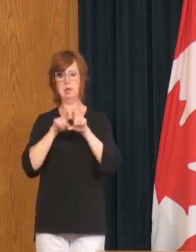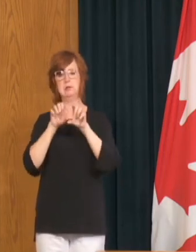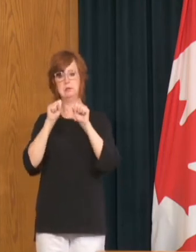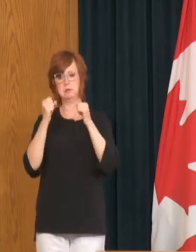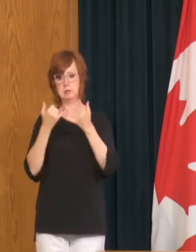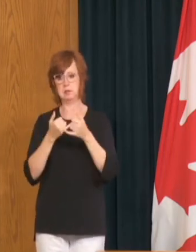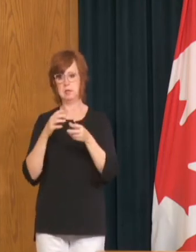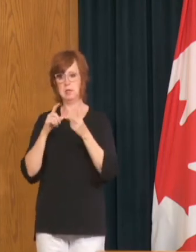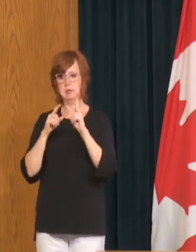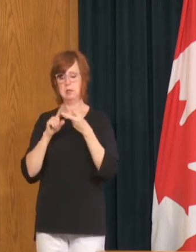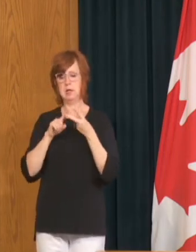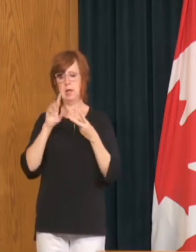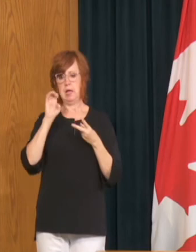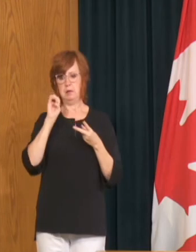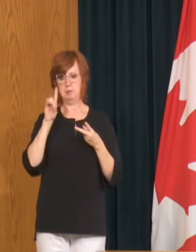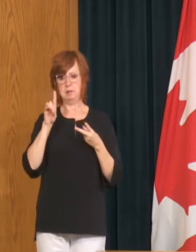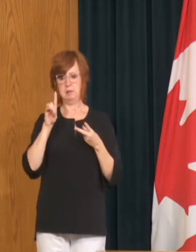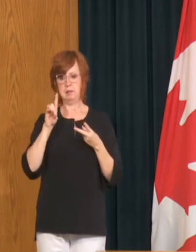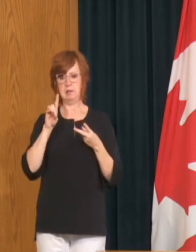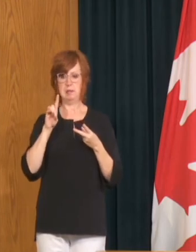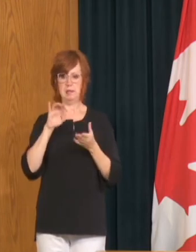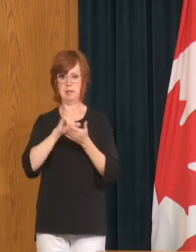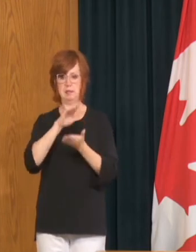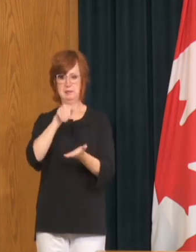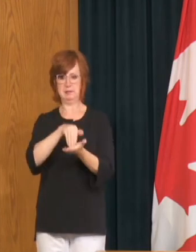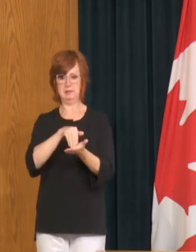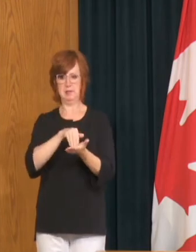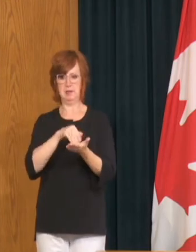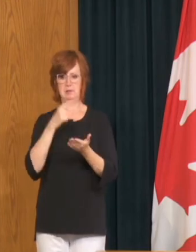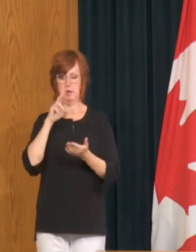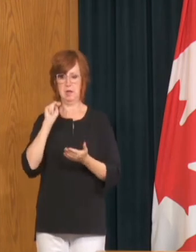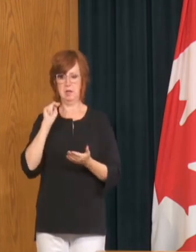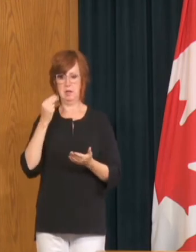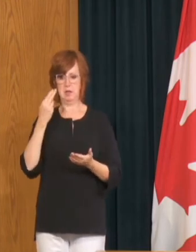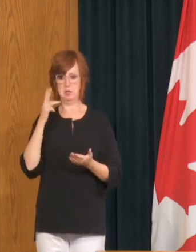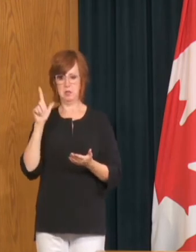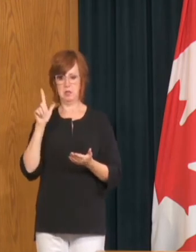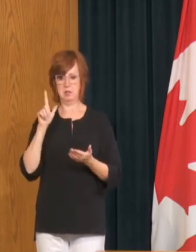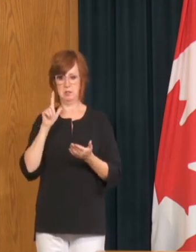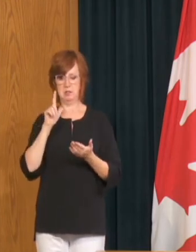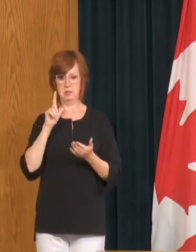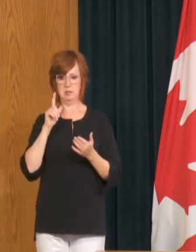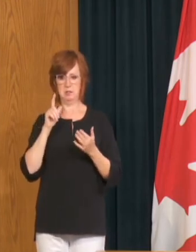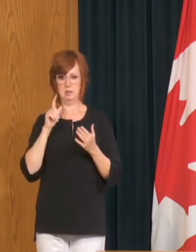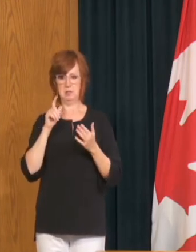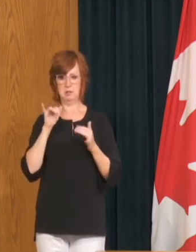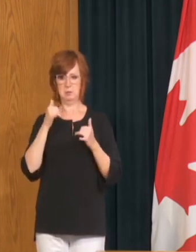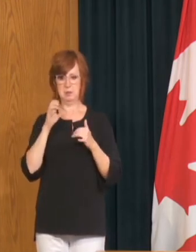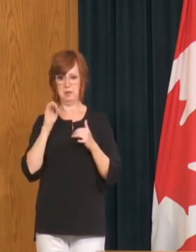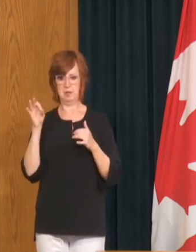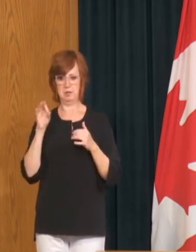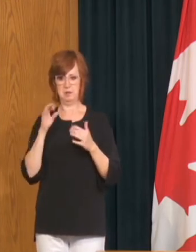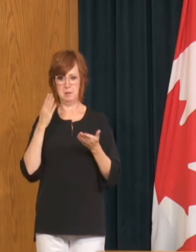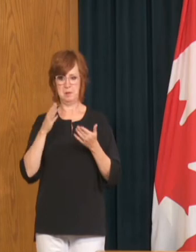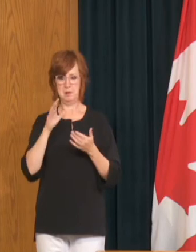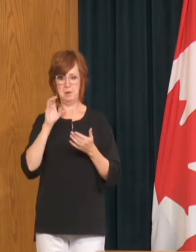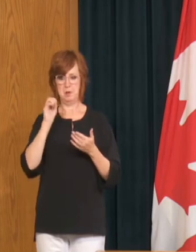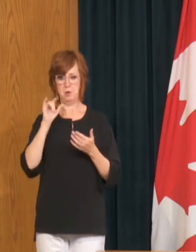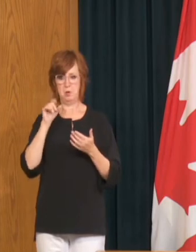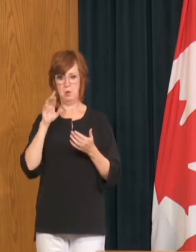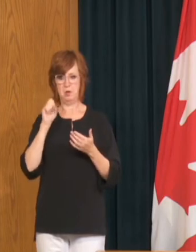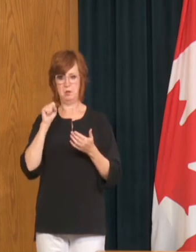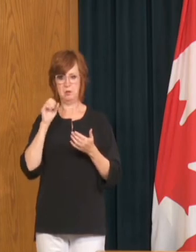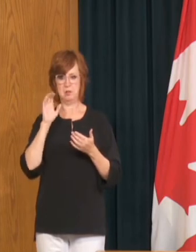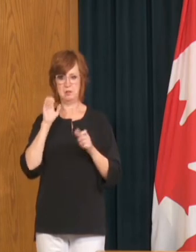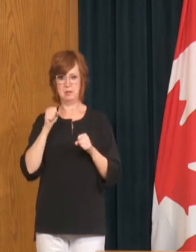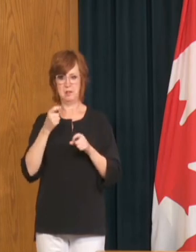And it looks like Edmonton might be the hub for the NHL playoffs. I was just wondering, do you think that this increases the Oilers' chances of winning, or